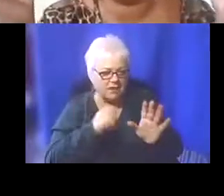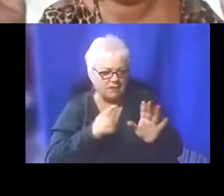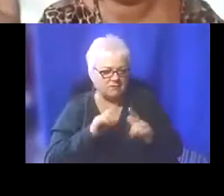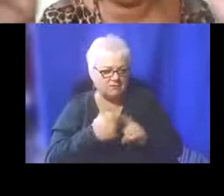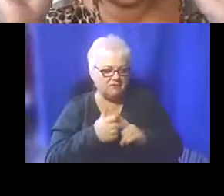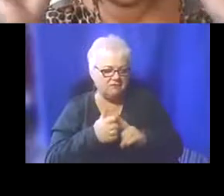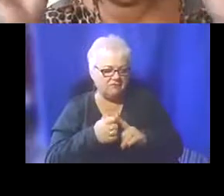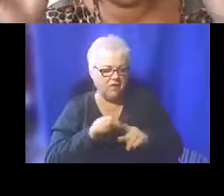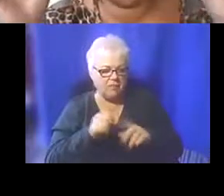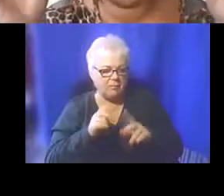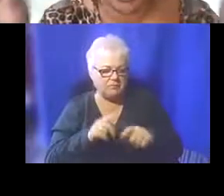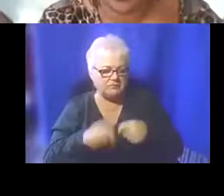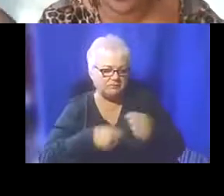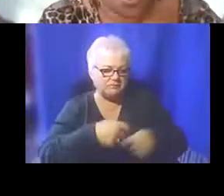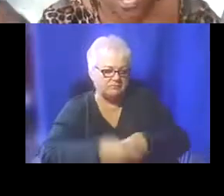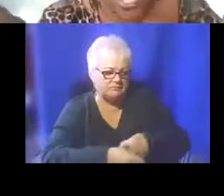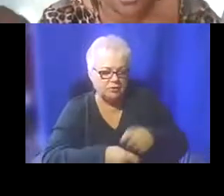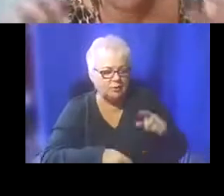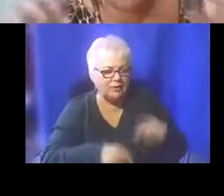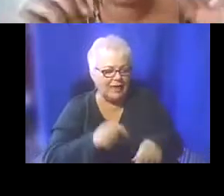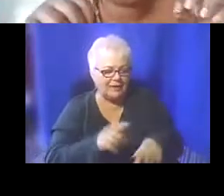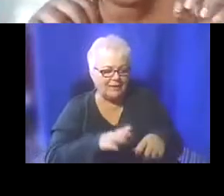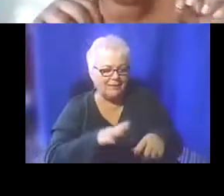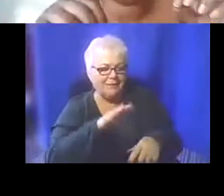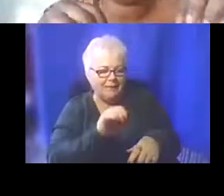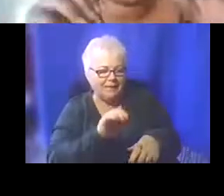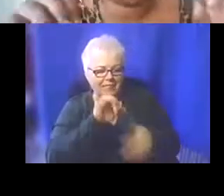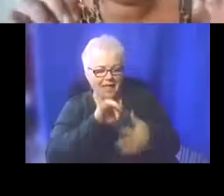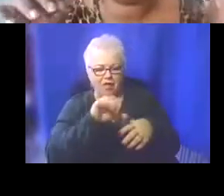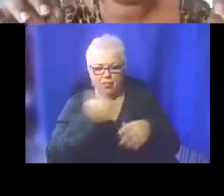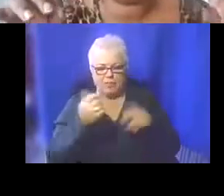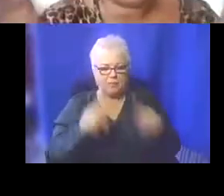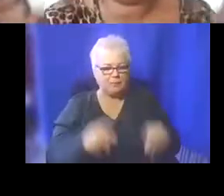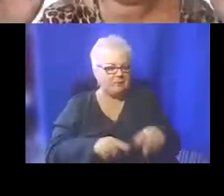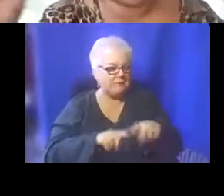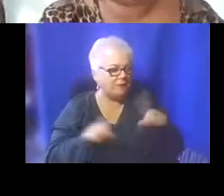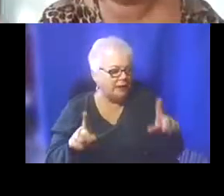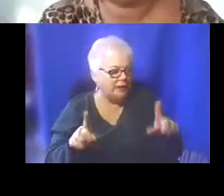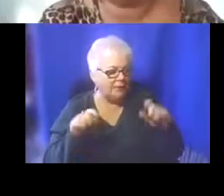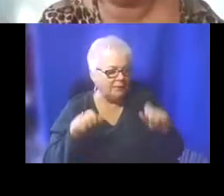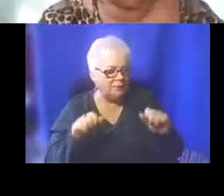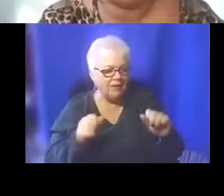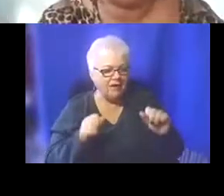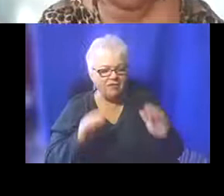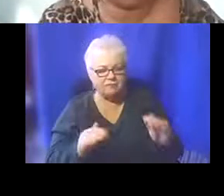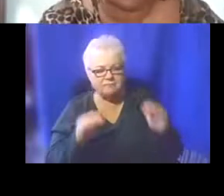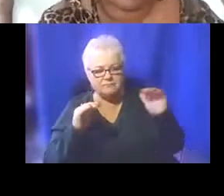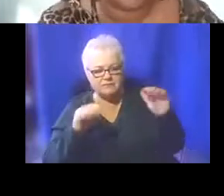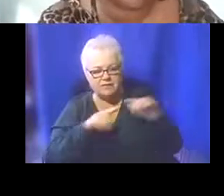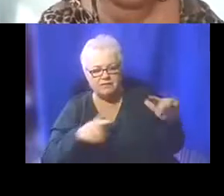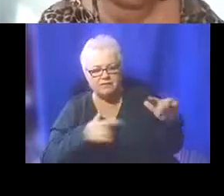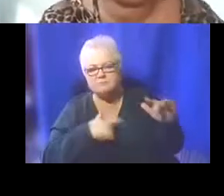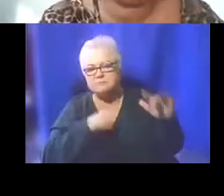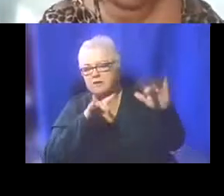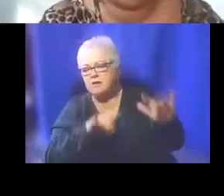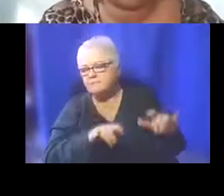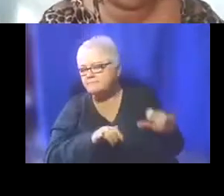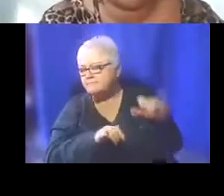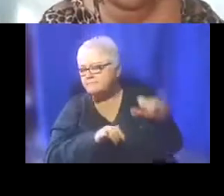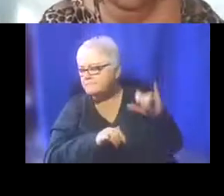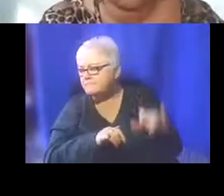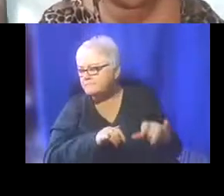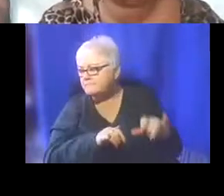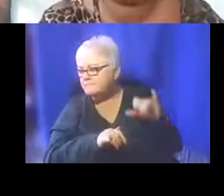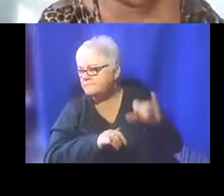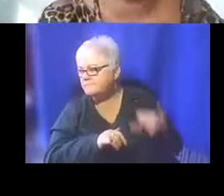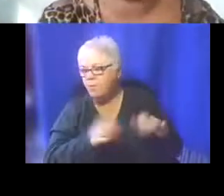someone else's shoes, because you really can't do that, but to be able to have a higher level of empathy for what they can be